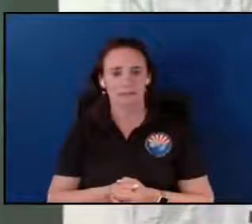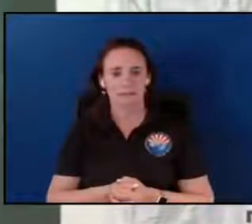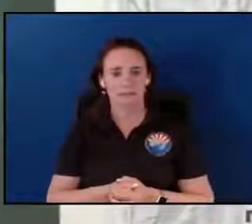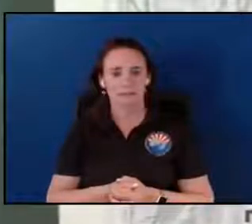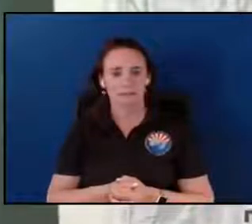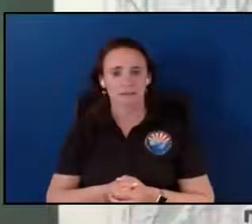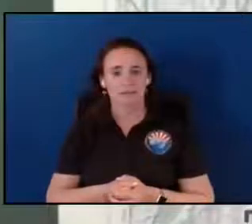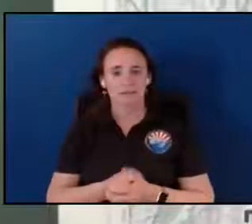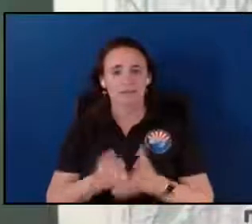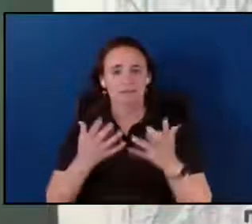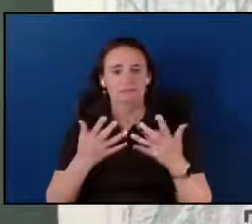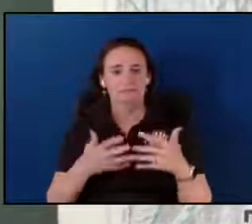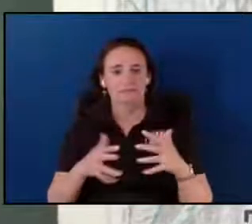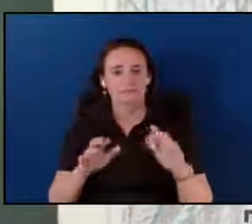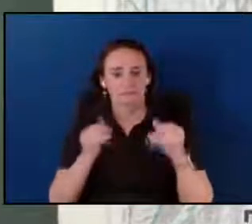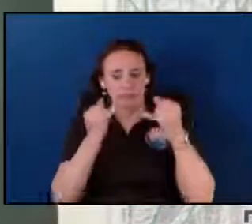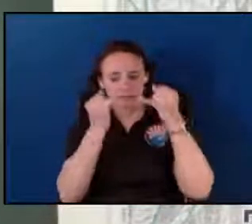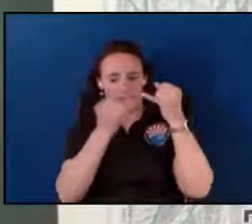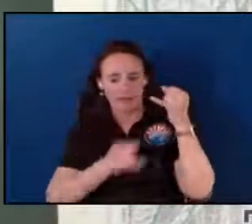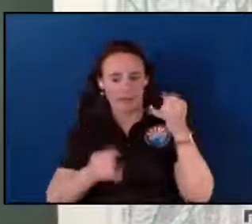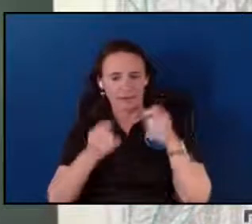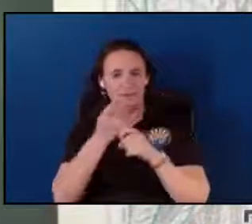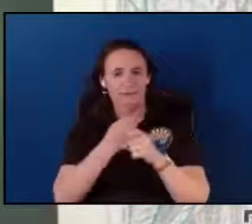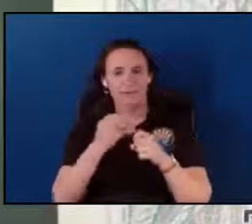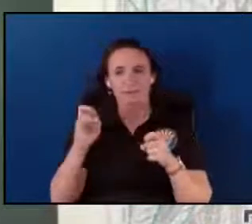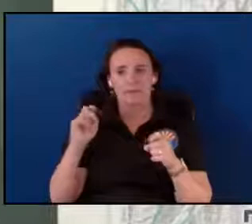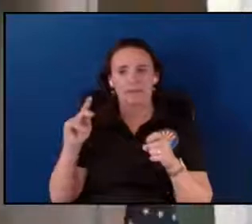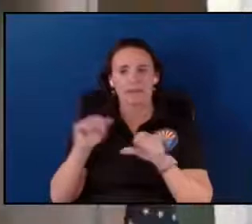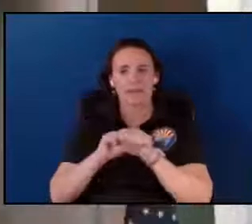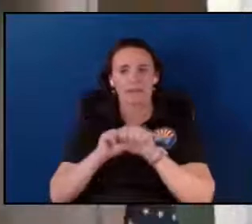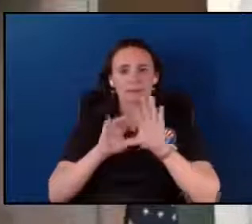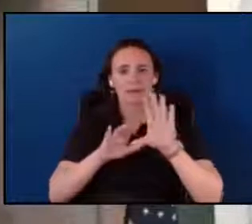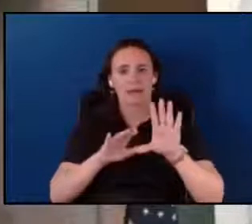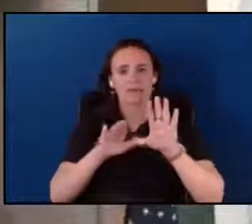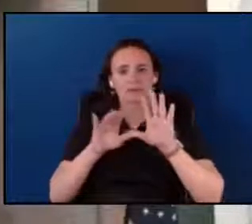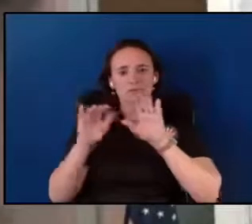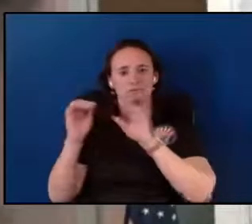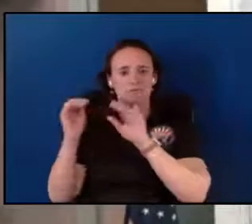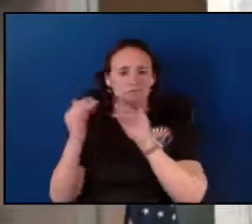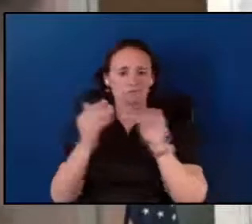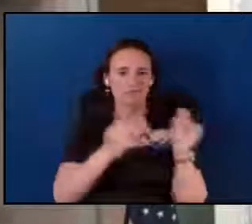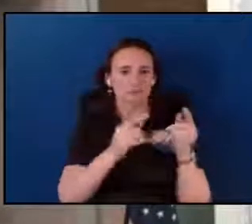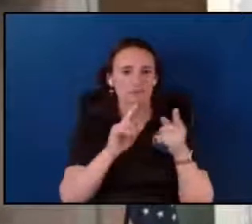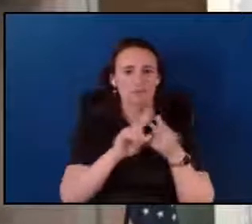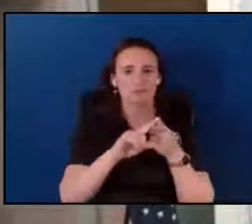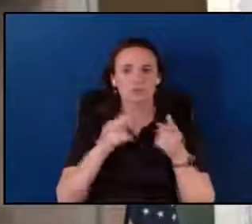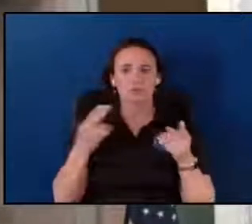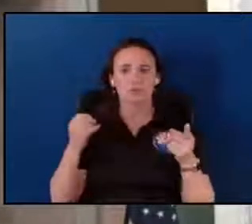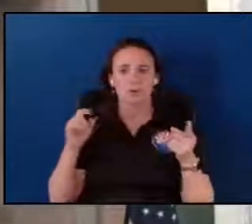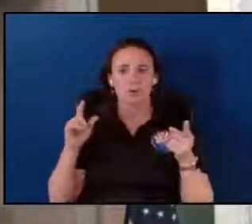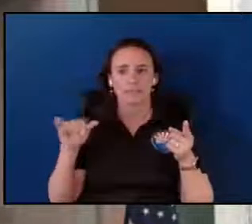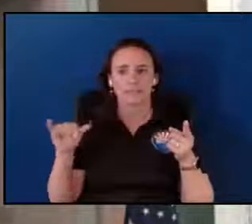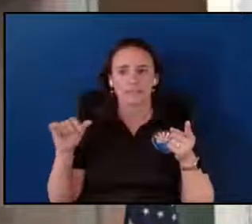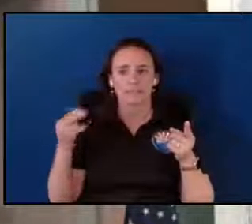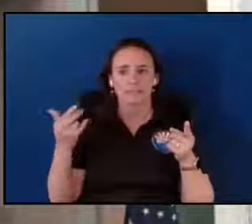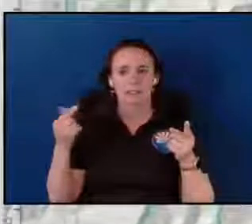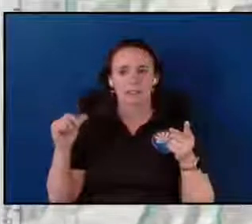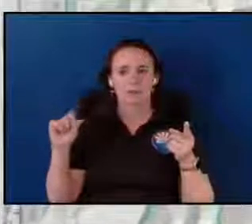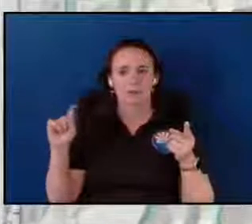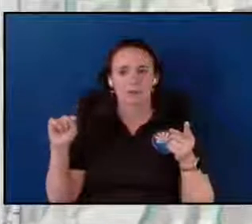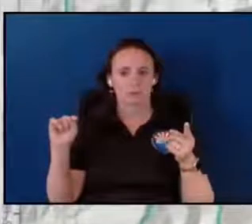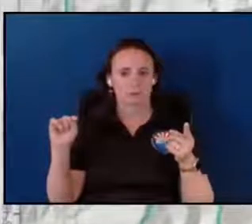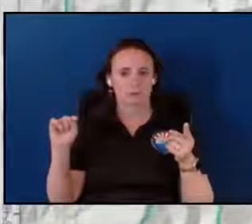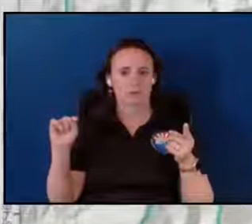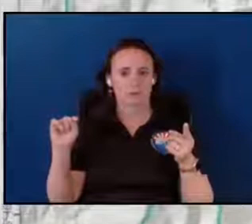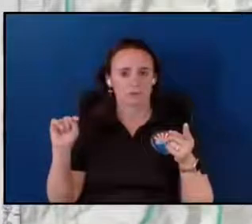finished up line from Elk Mountain down the ridge all the way into Holy Ghost. That's